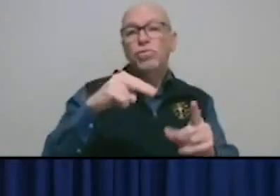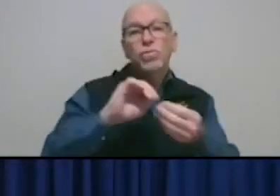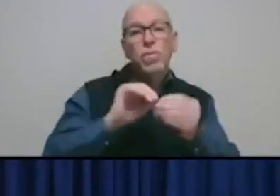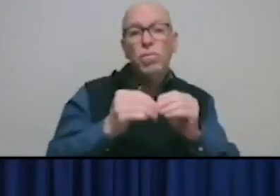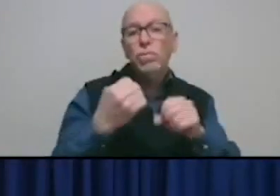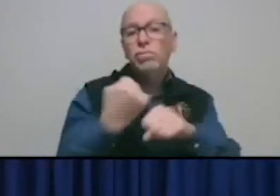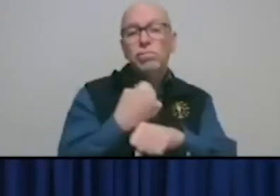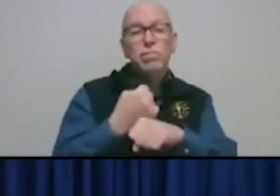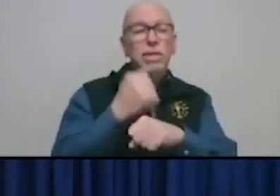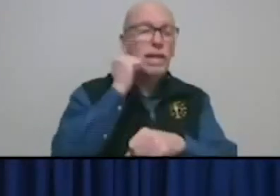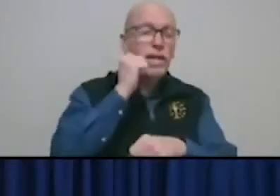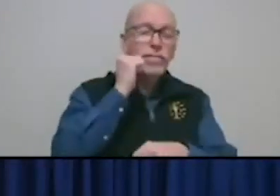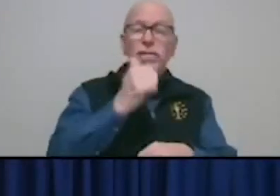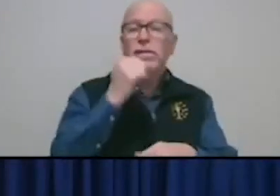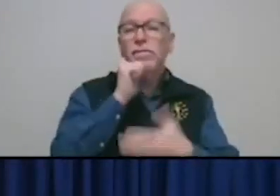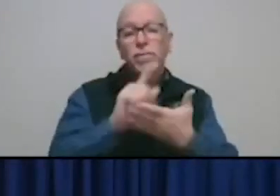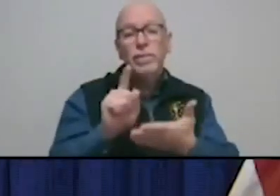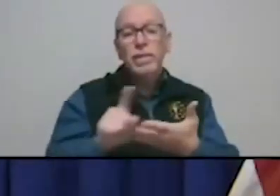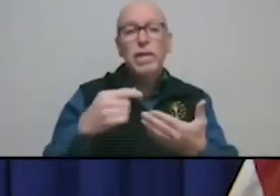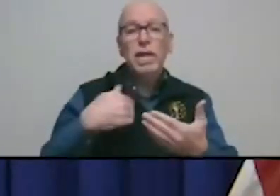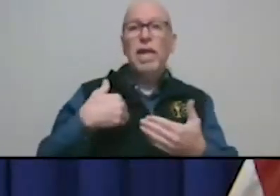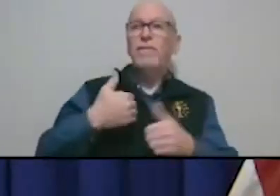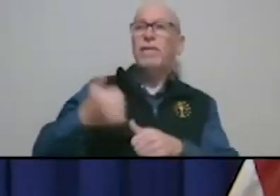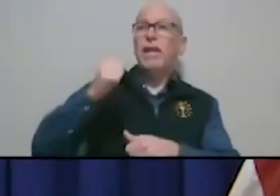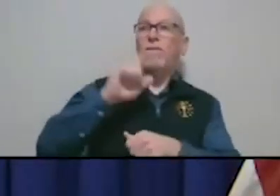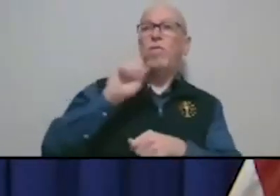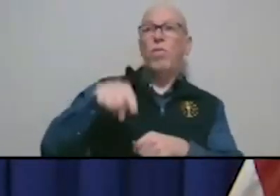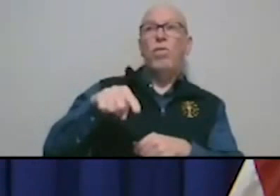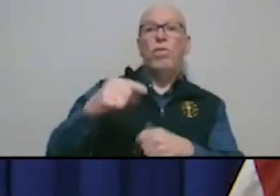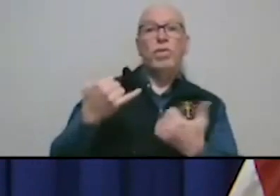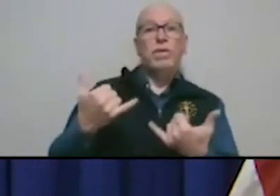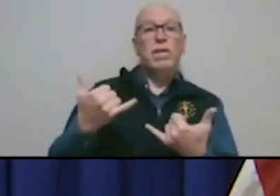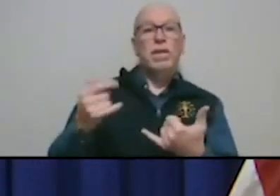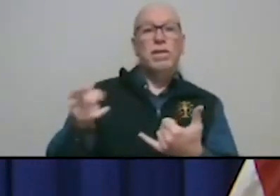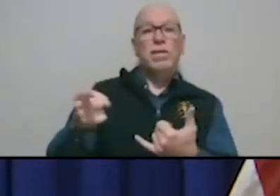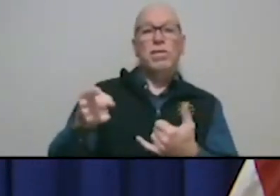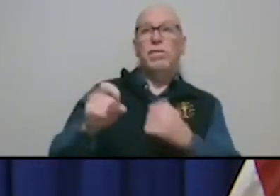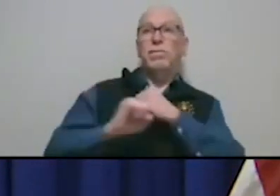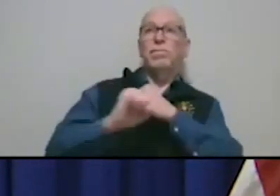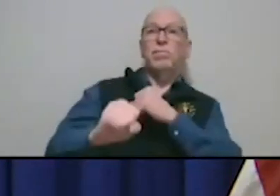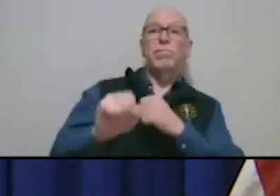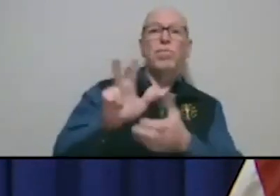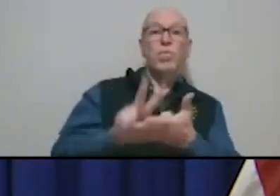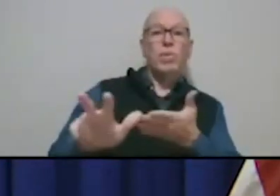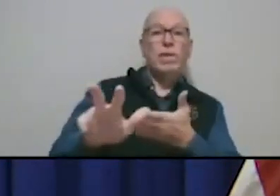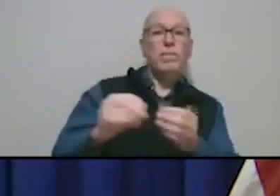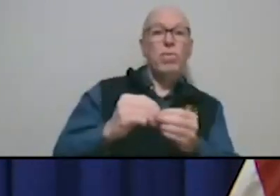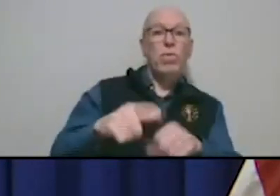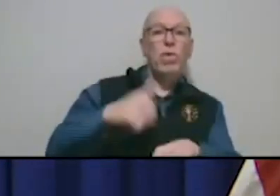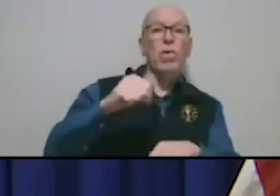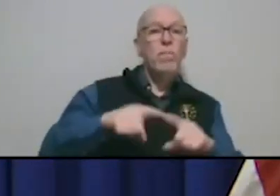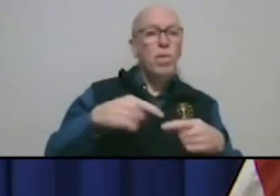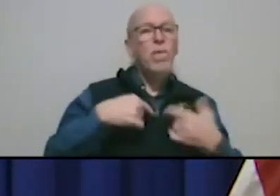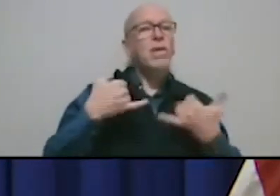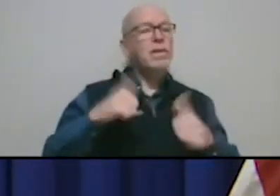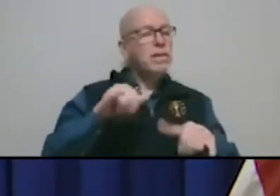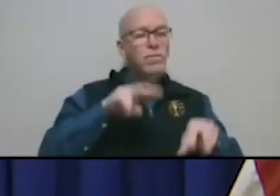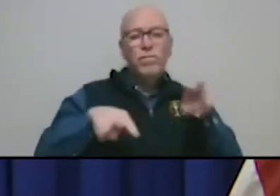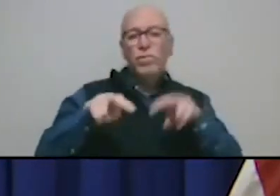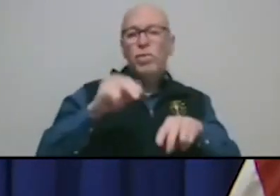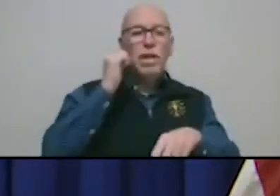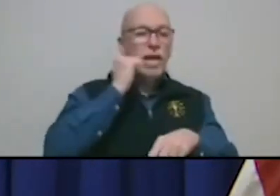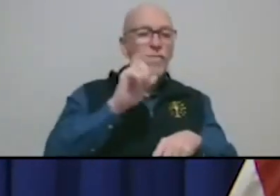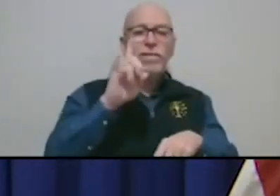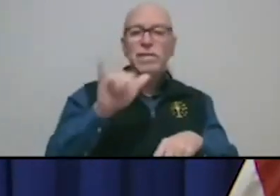every week. And so while there's an executive order out there that goes 3 weeks, we're going to be reviewing this tomorrow and the next day, whether it's a holiday or